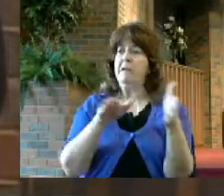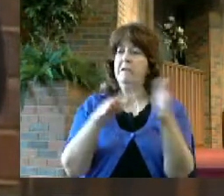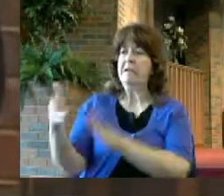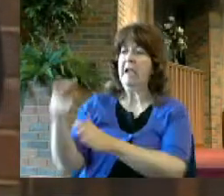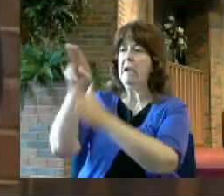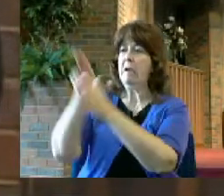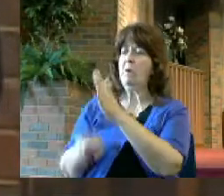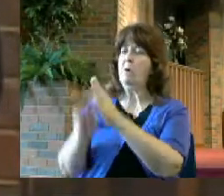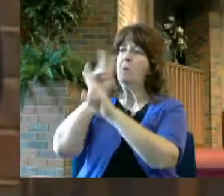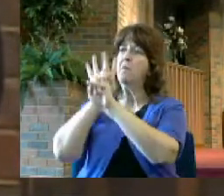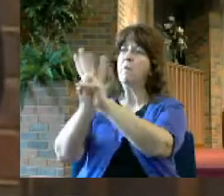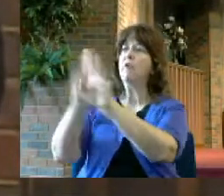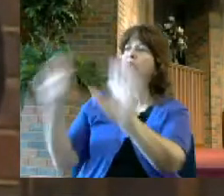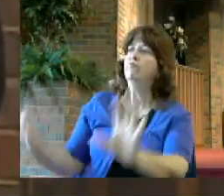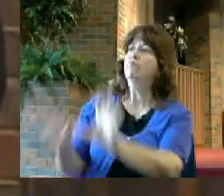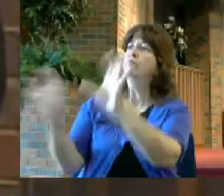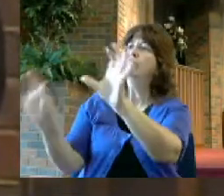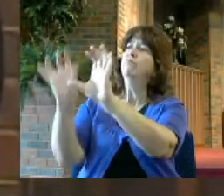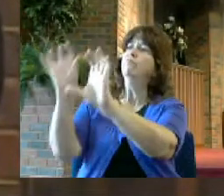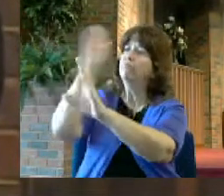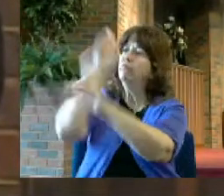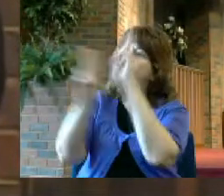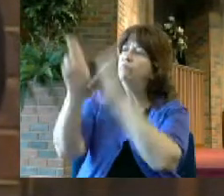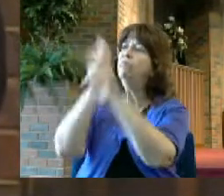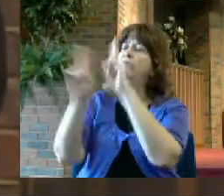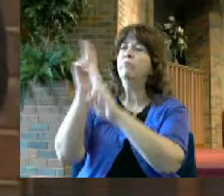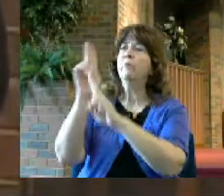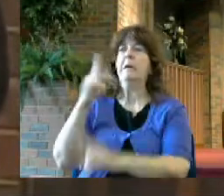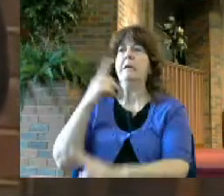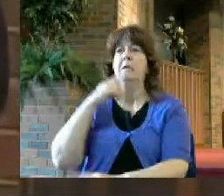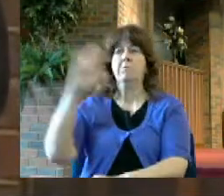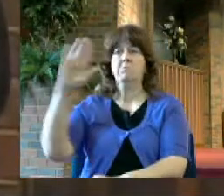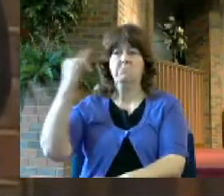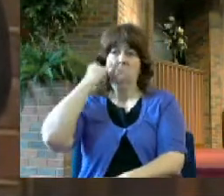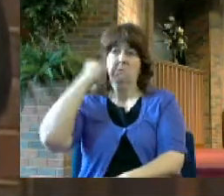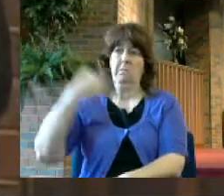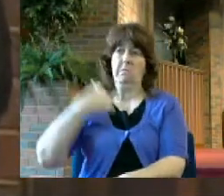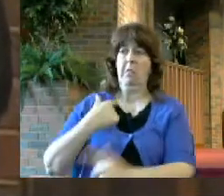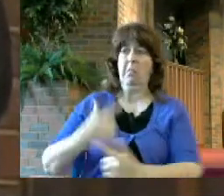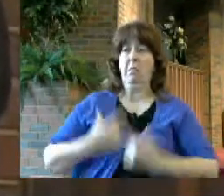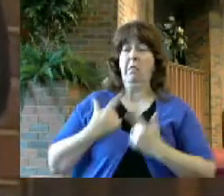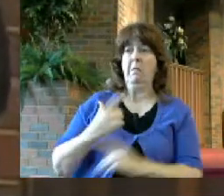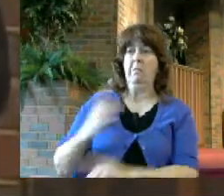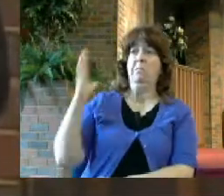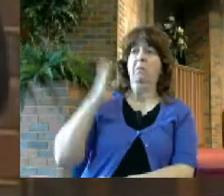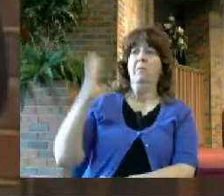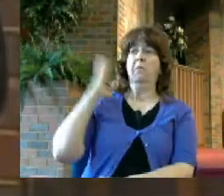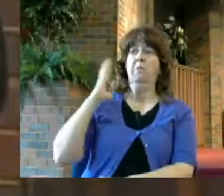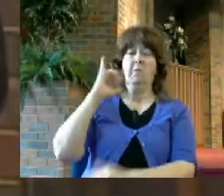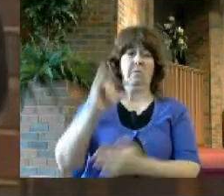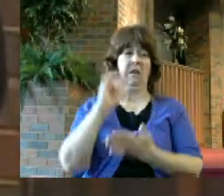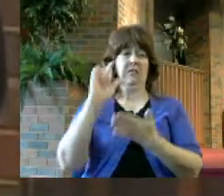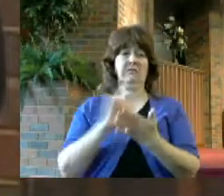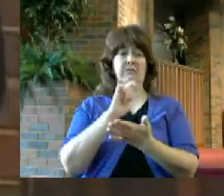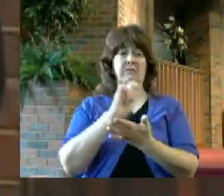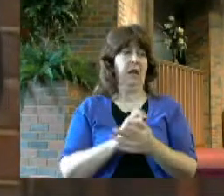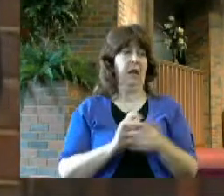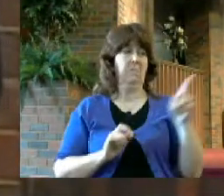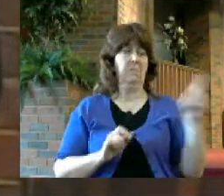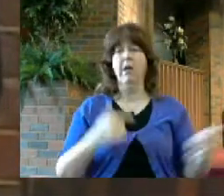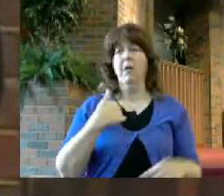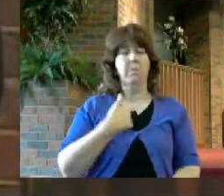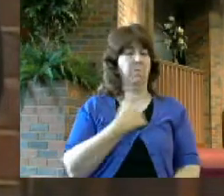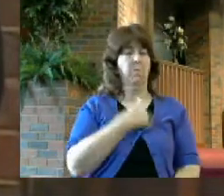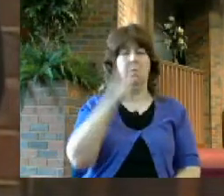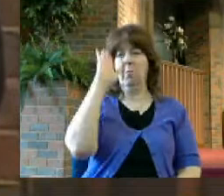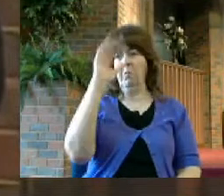say, if we had lived in the days of our fathers, we would not have been partakers with them in the blood of the prophets. Therefore,